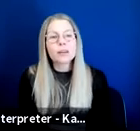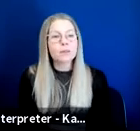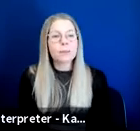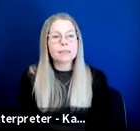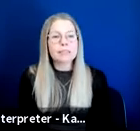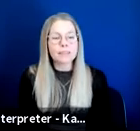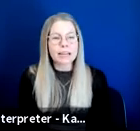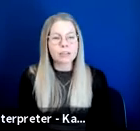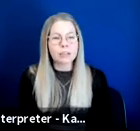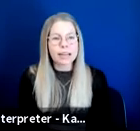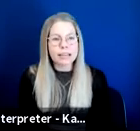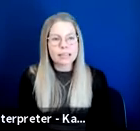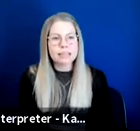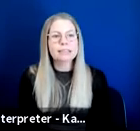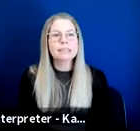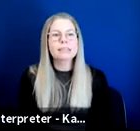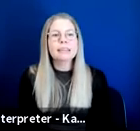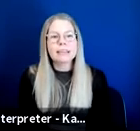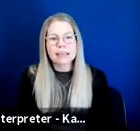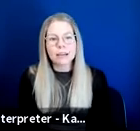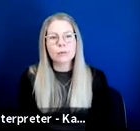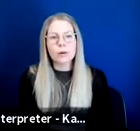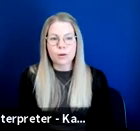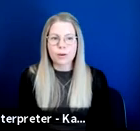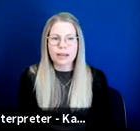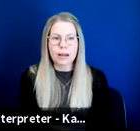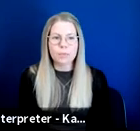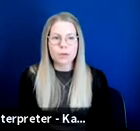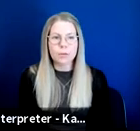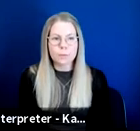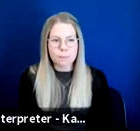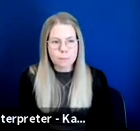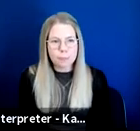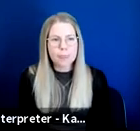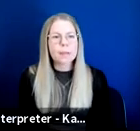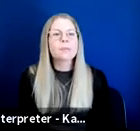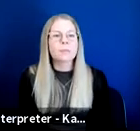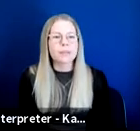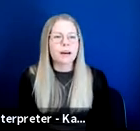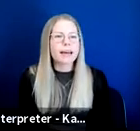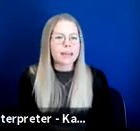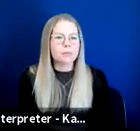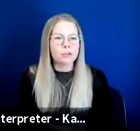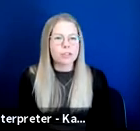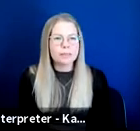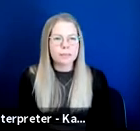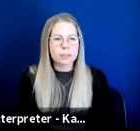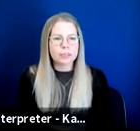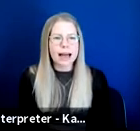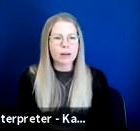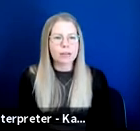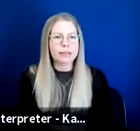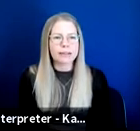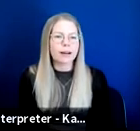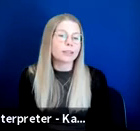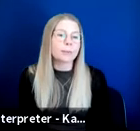So if you happen to need financial aid, then Hiroko can help you with the AUG, which is